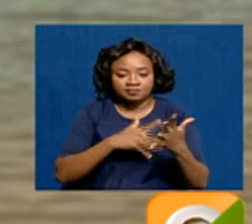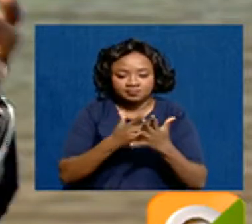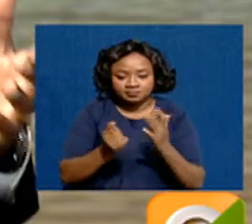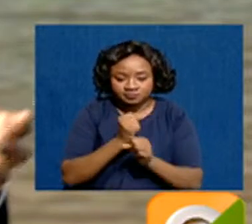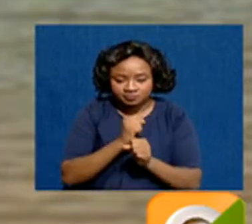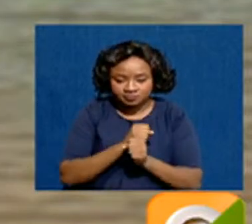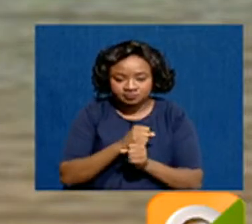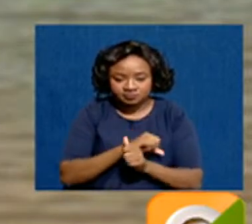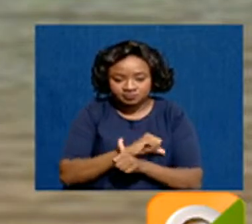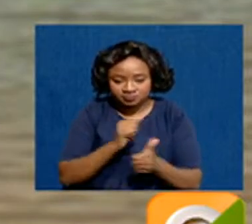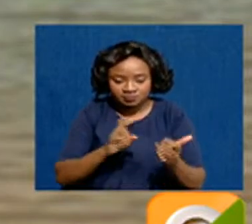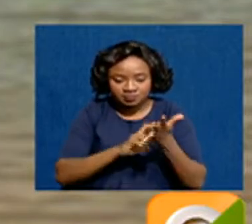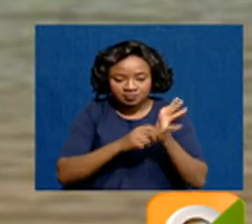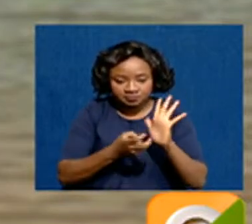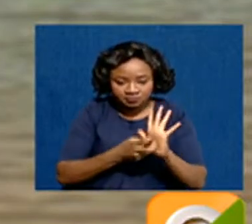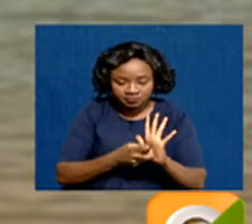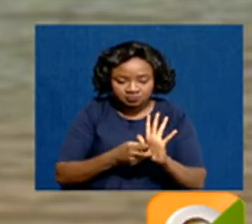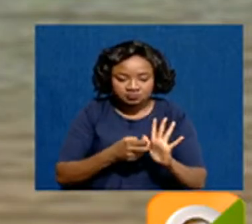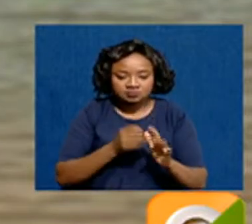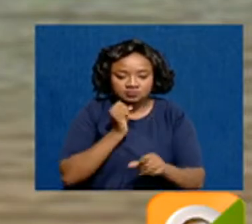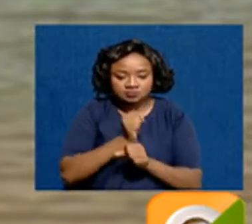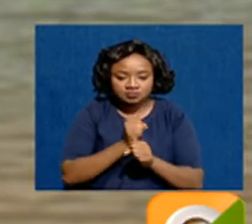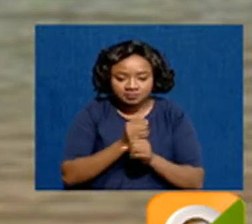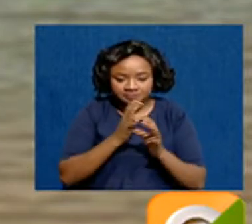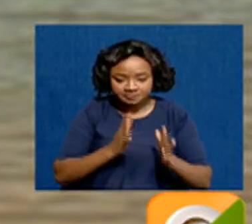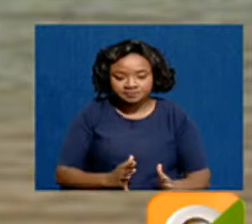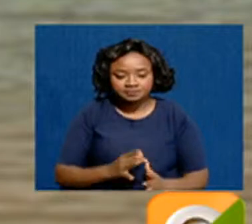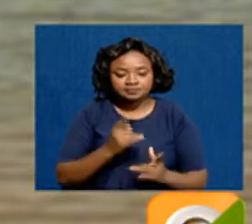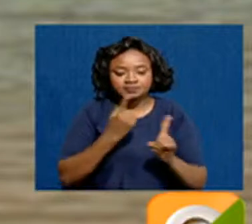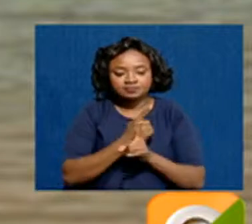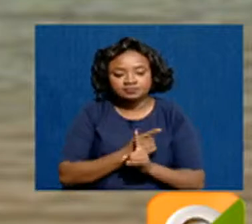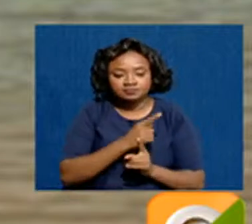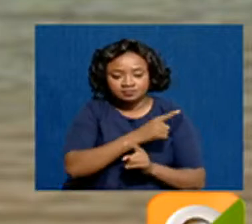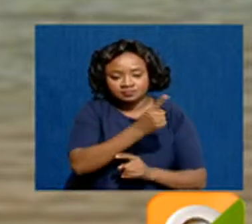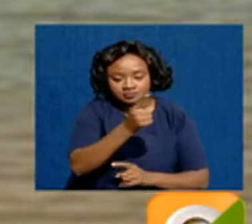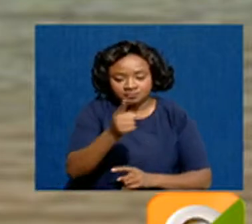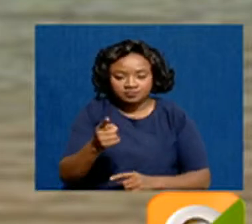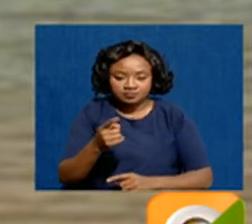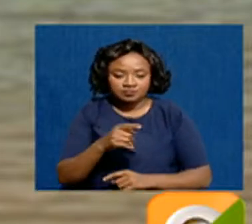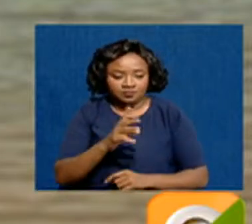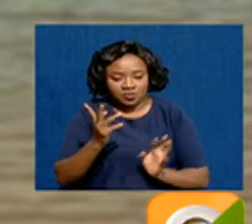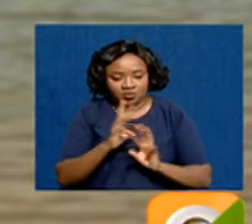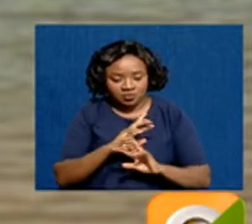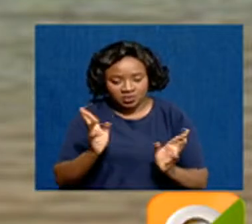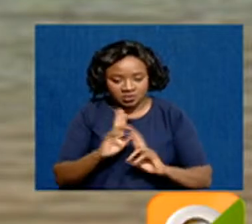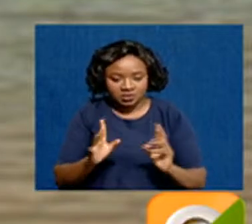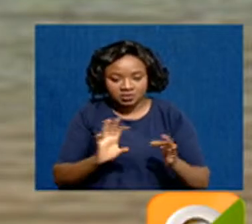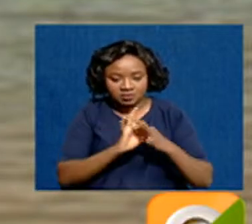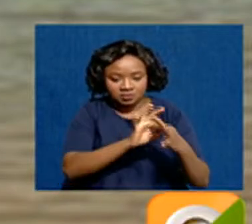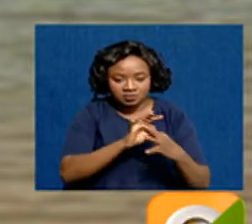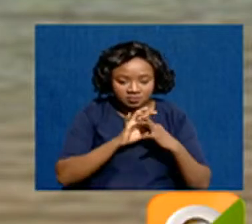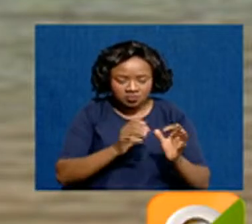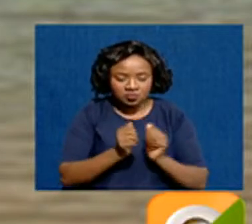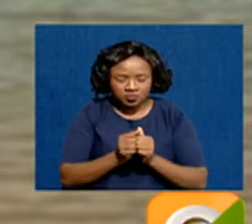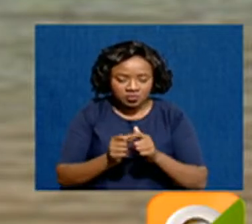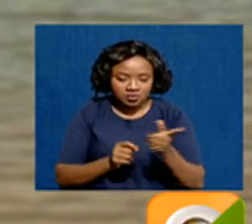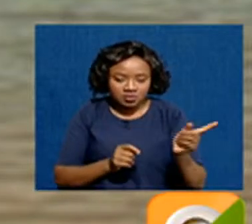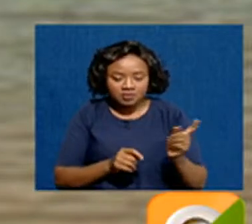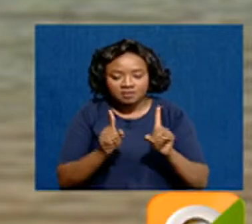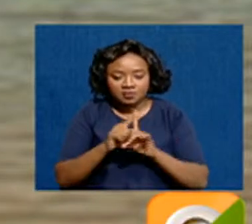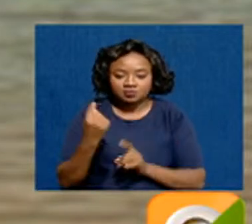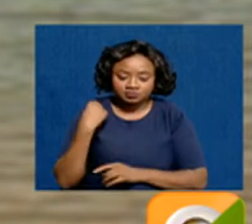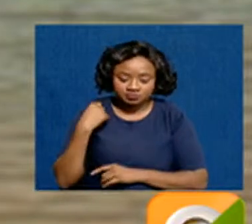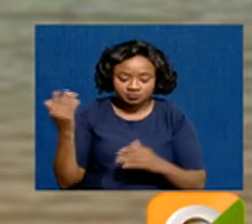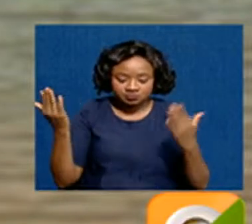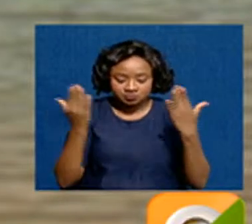framework contractors across the country. I am happy with those contractors and Kenya team because they are working even at night. Last night we